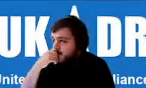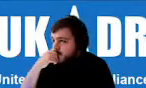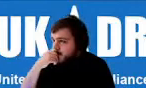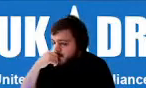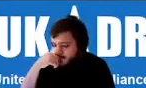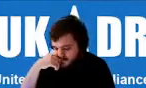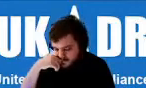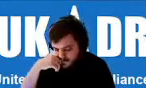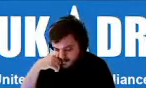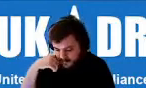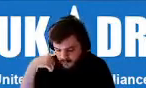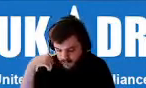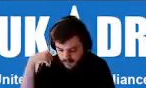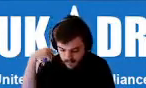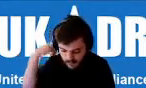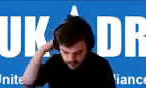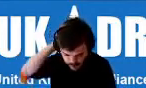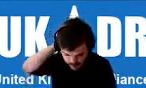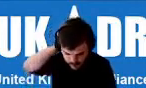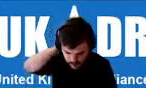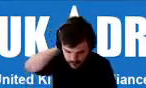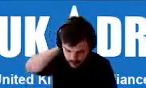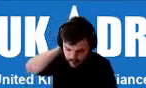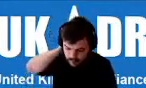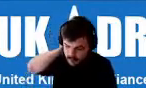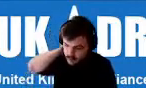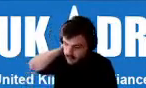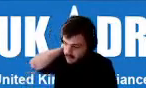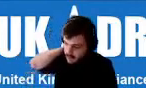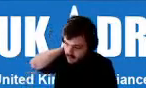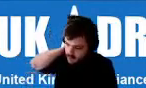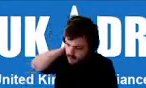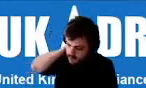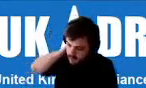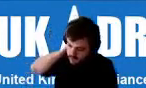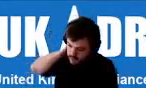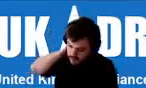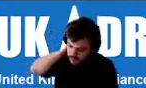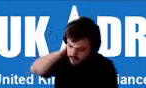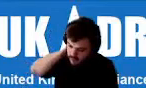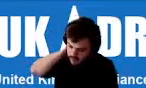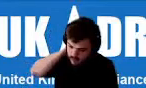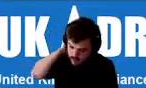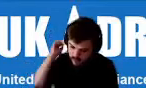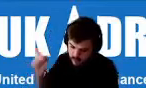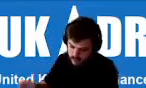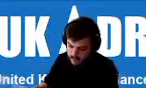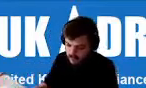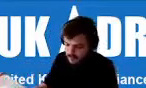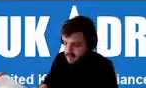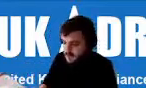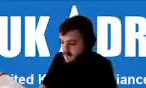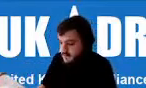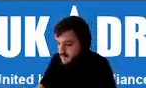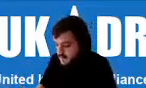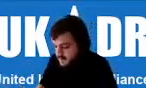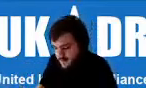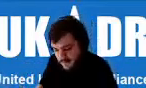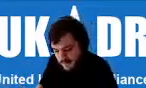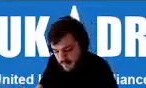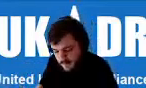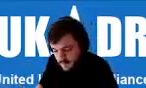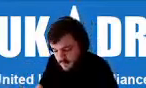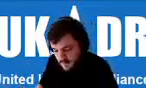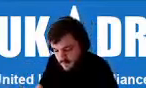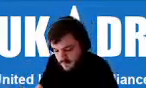any building collapses, and where there had been a major effort to enforce the codes. And that should tell us a very strong